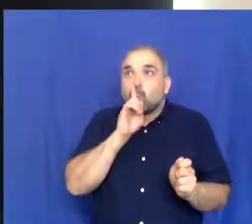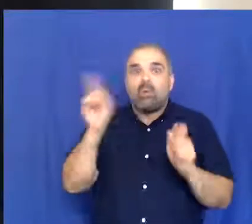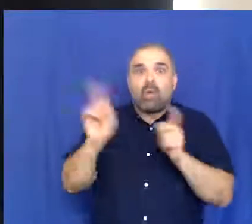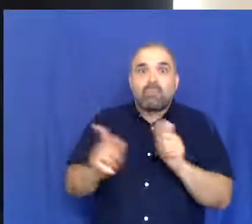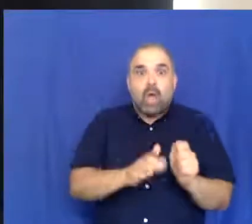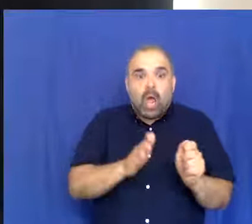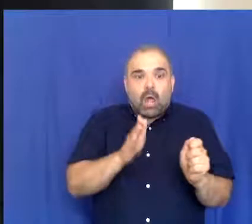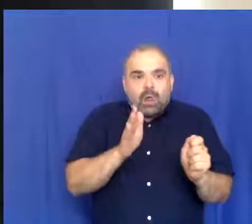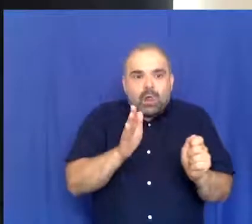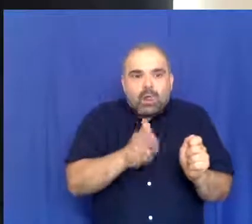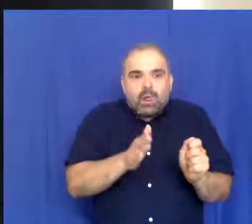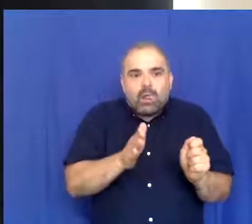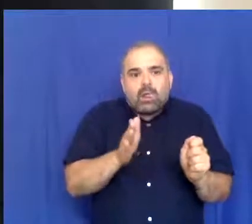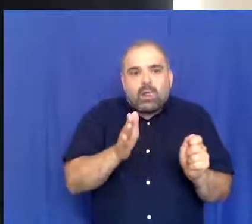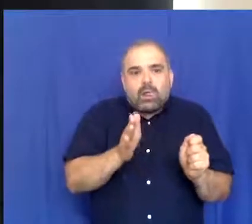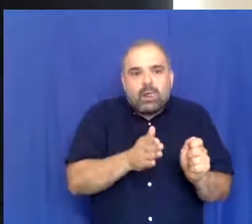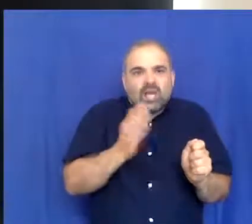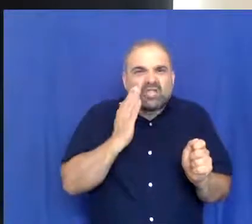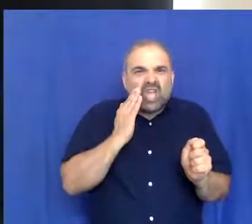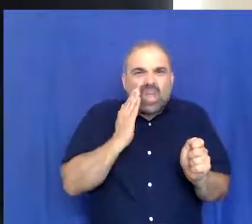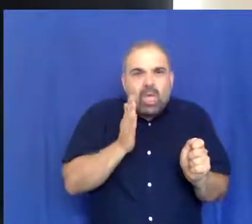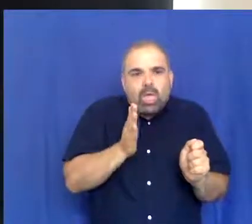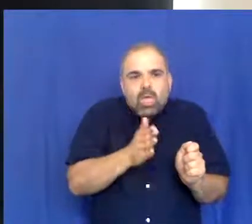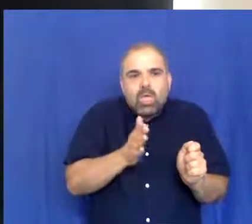Very quiet. Even quieter.